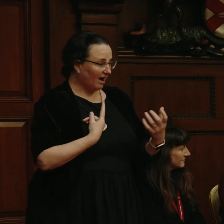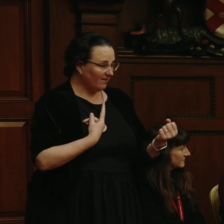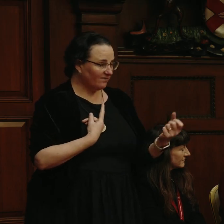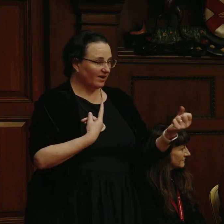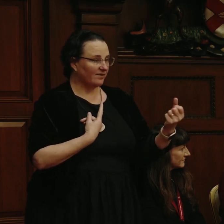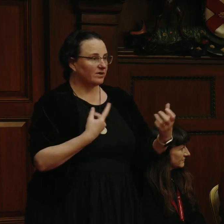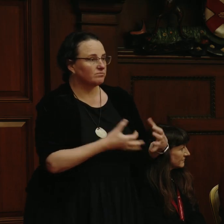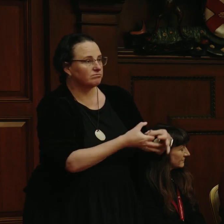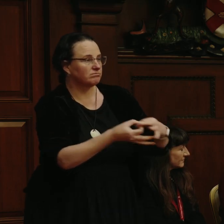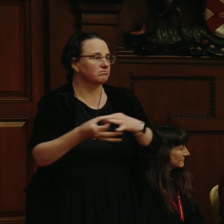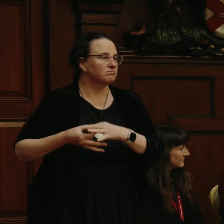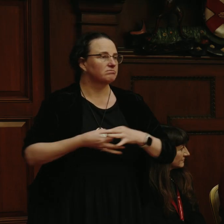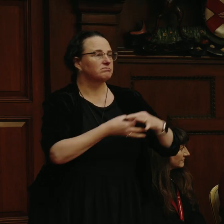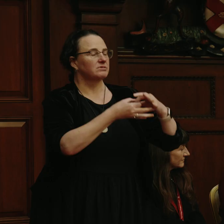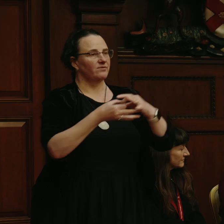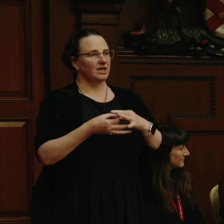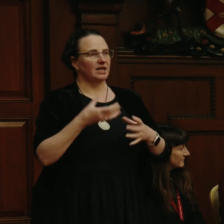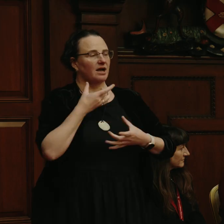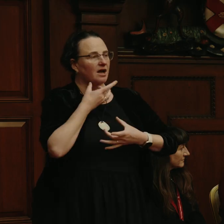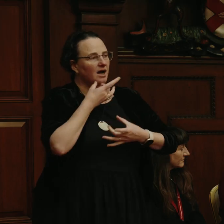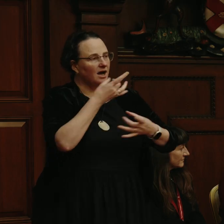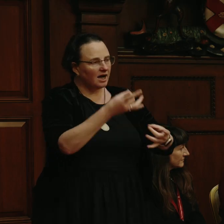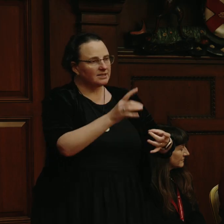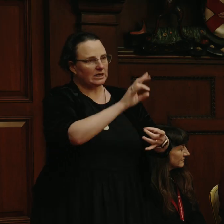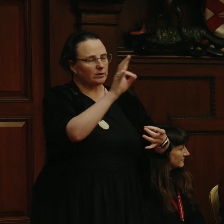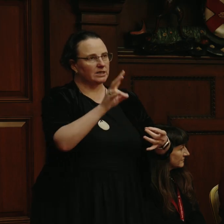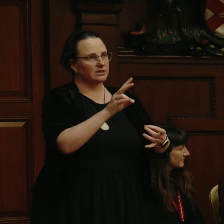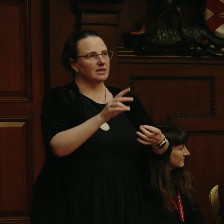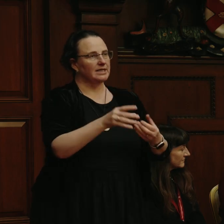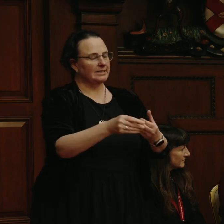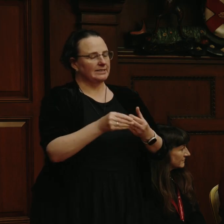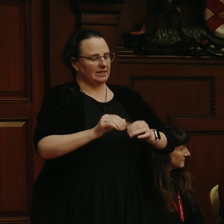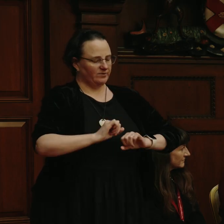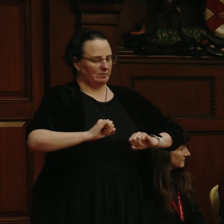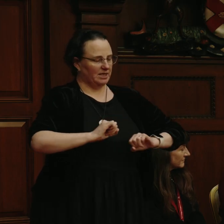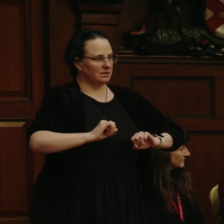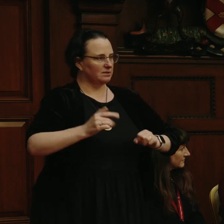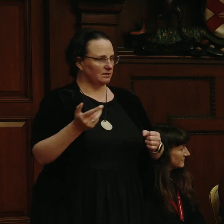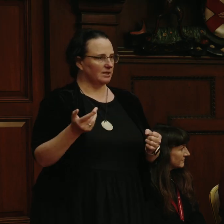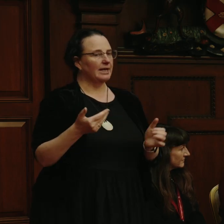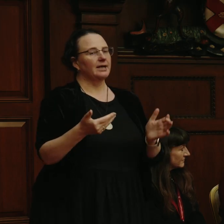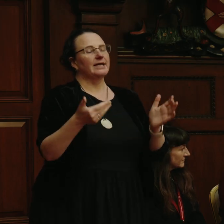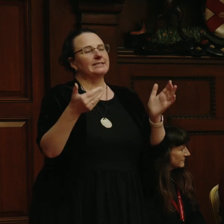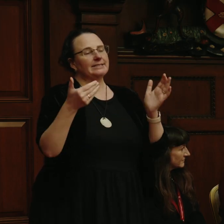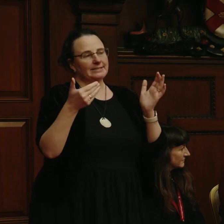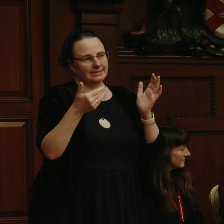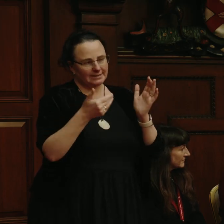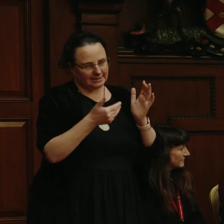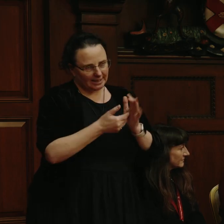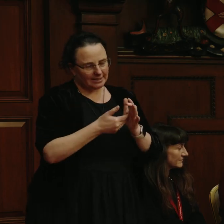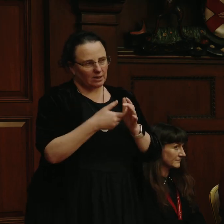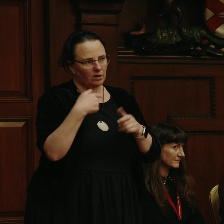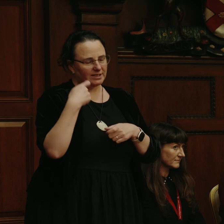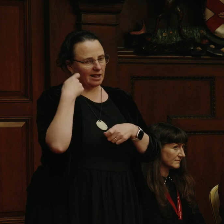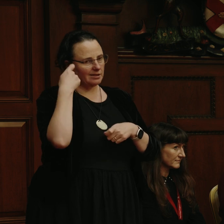ask a question in the WhatsApp group in a safe space. I think, yes, the temptation is